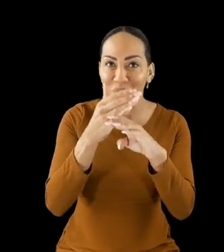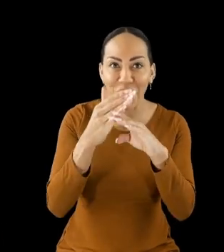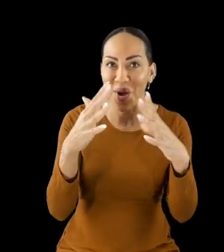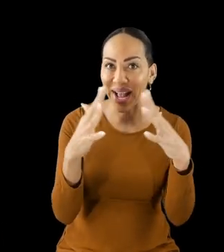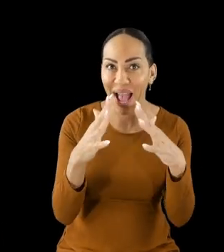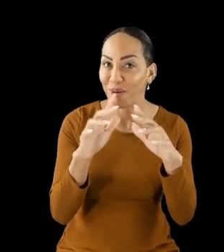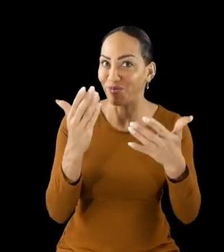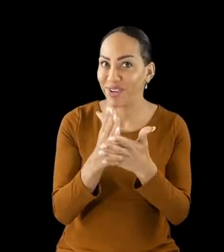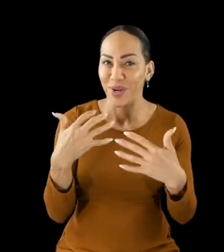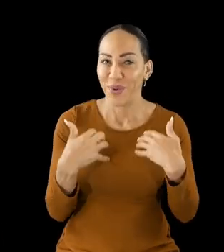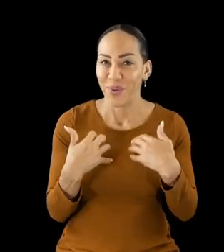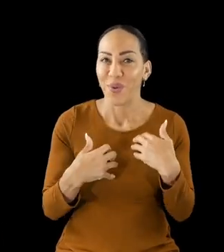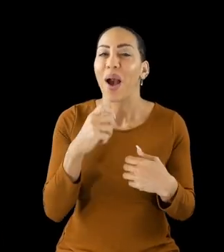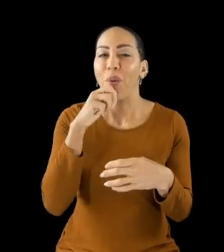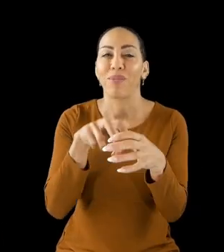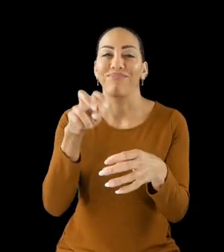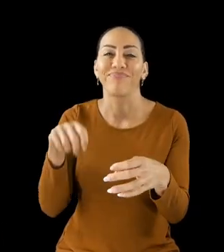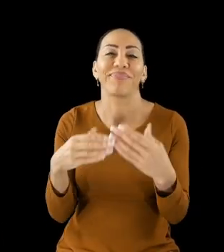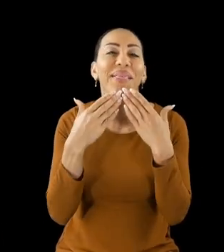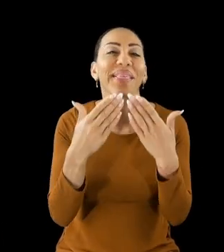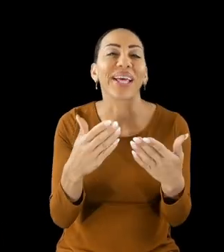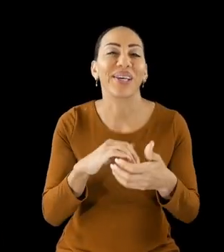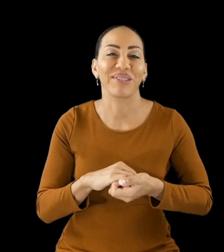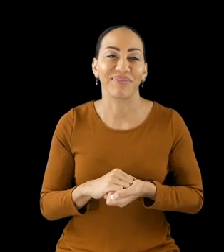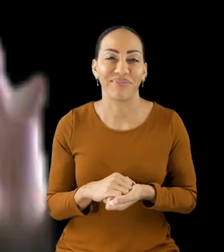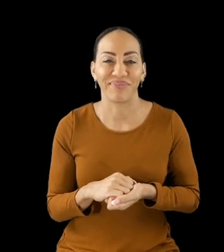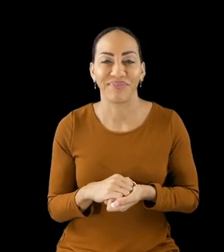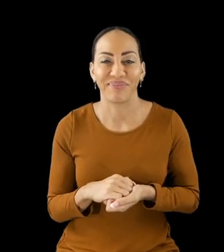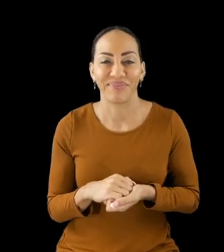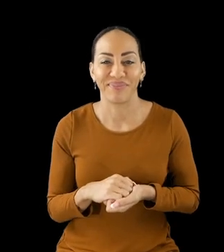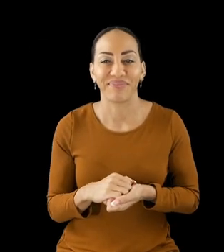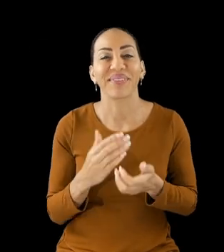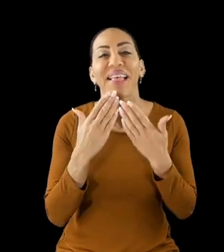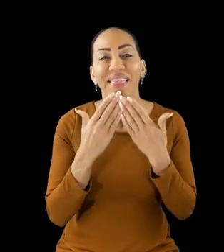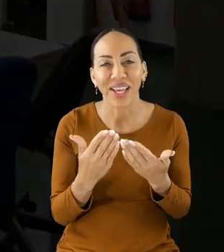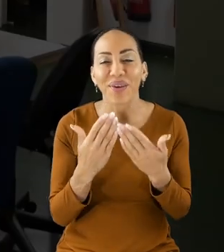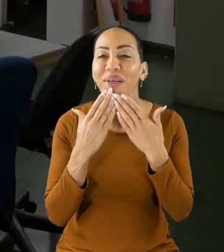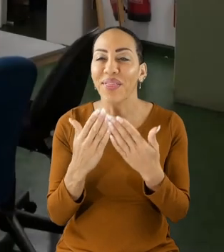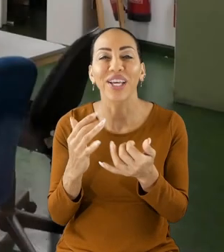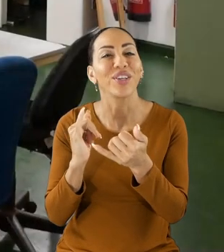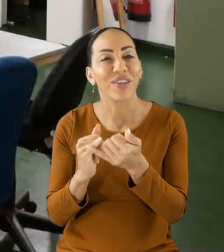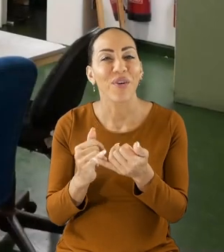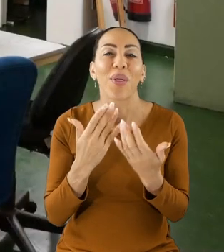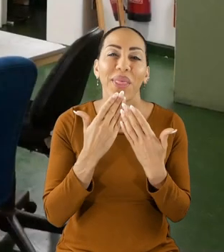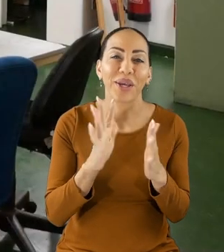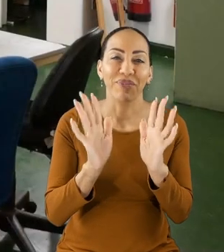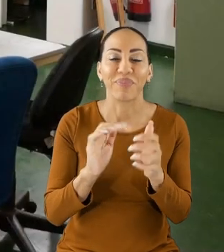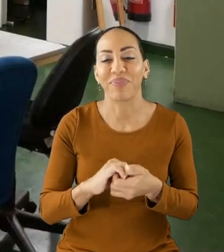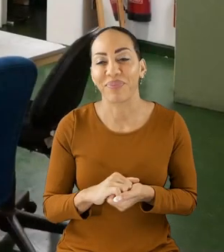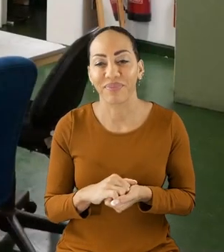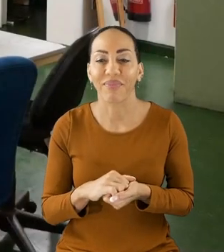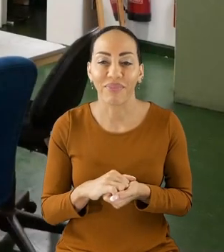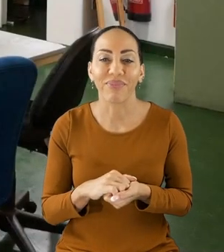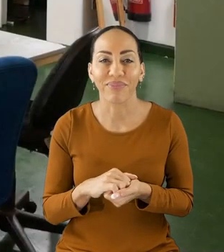it works. So I'm really excited for you all, and I'll just leave you. Thank you very much. Great, fantastic. Okay, thank you very much. Bye. Thanks. Thank you,